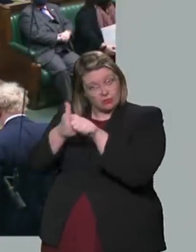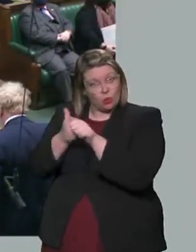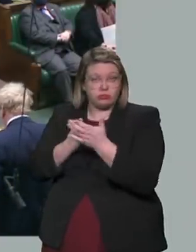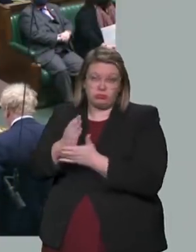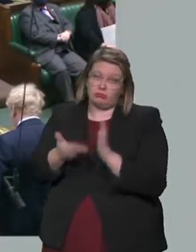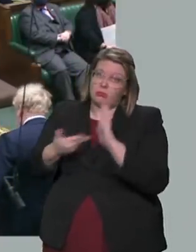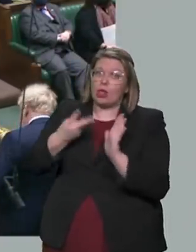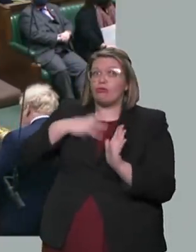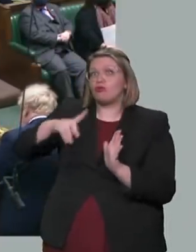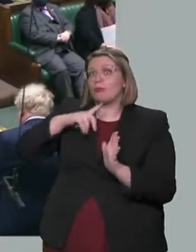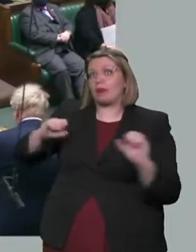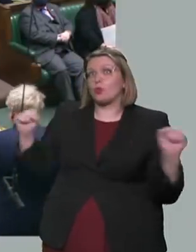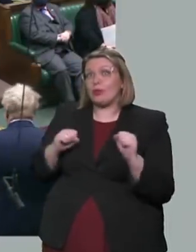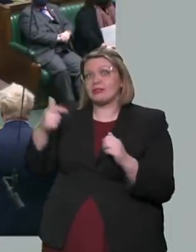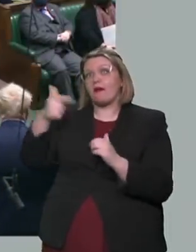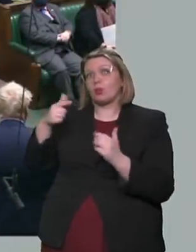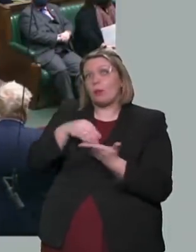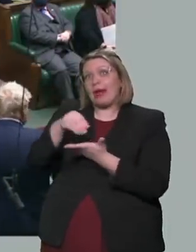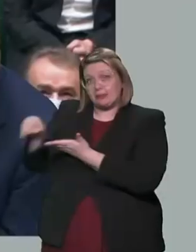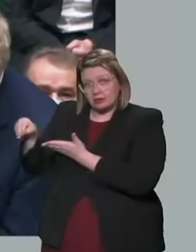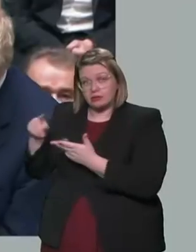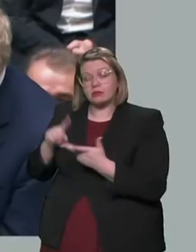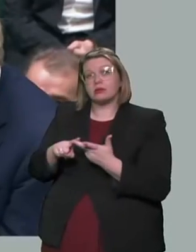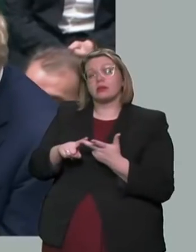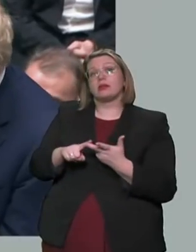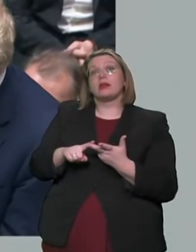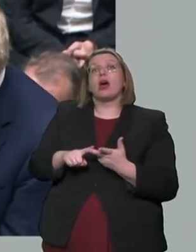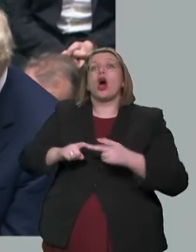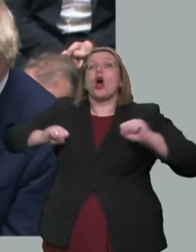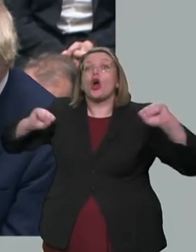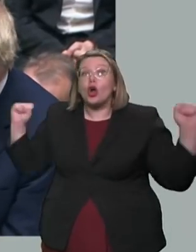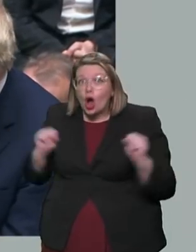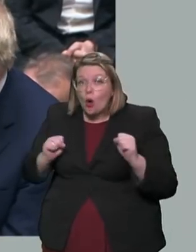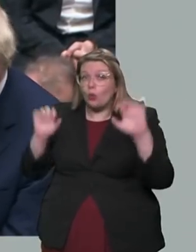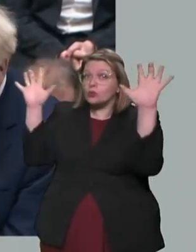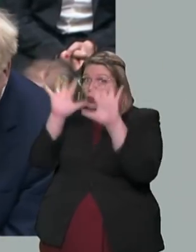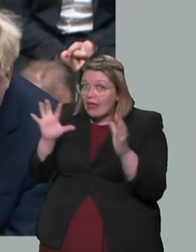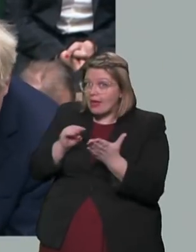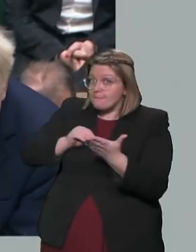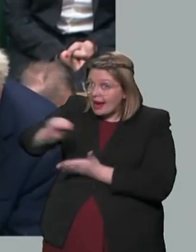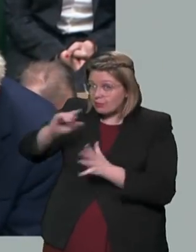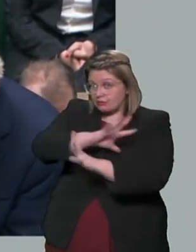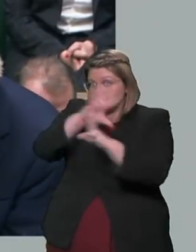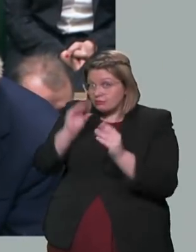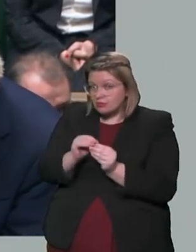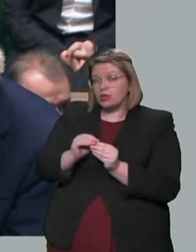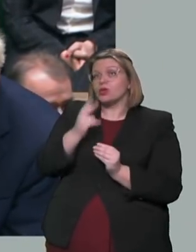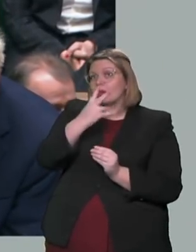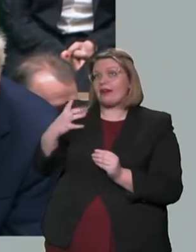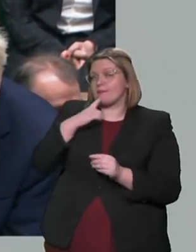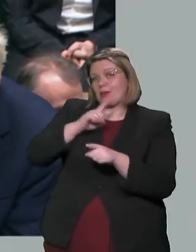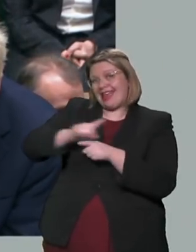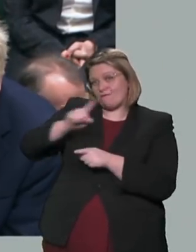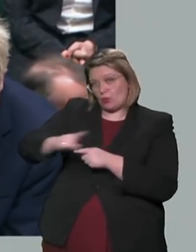winter fuel payments, Mr. Speaker. Cold weather payments worth £25 a week